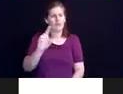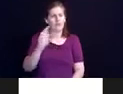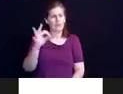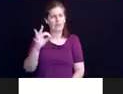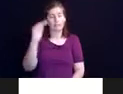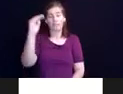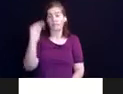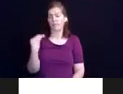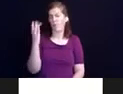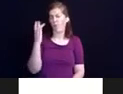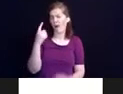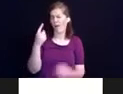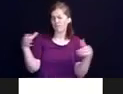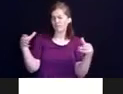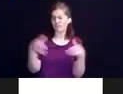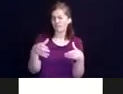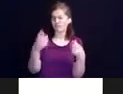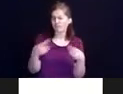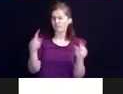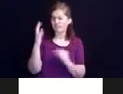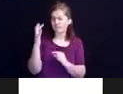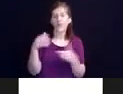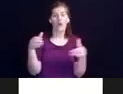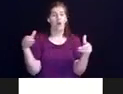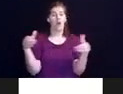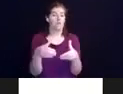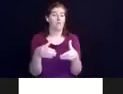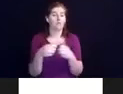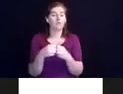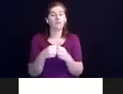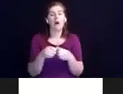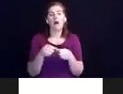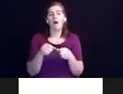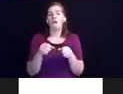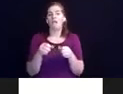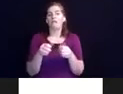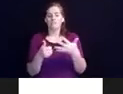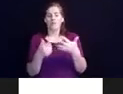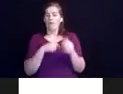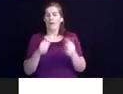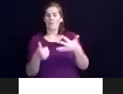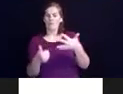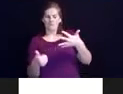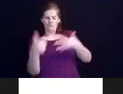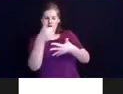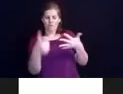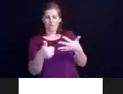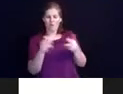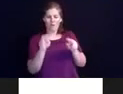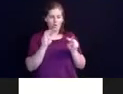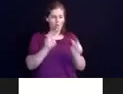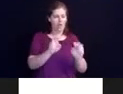So why are huddles often effective? Huddles, enable us to prioritize and to look at the education and skills